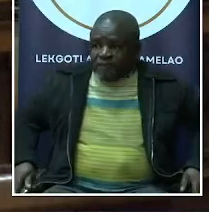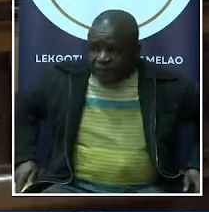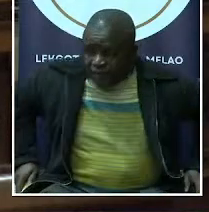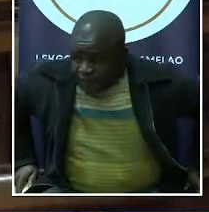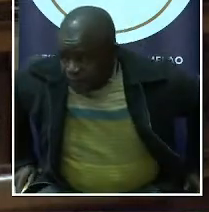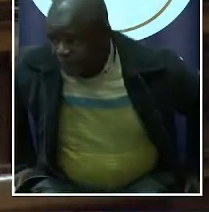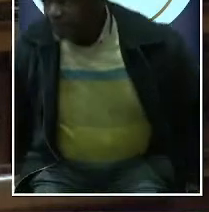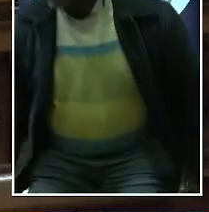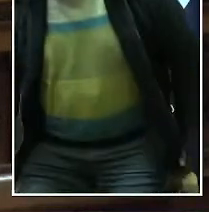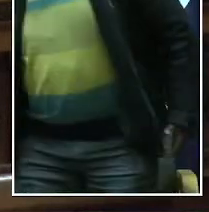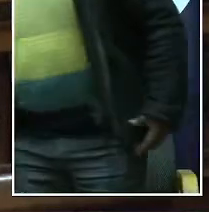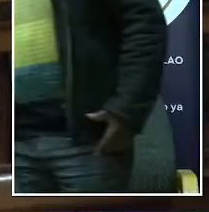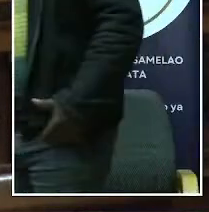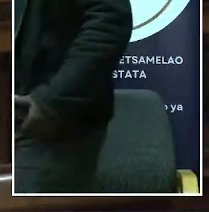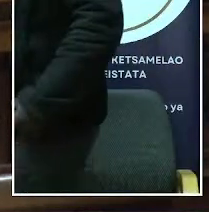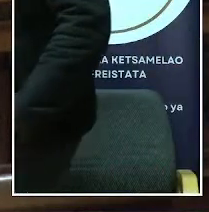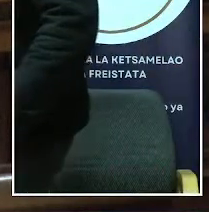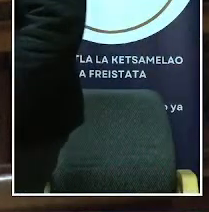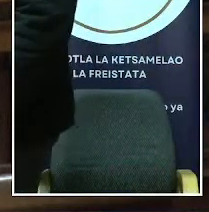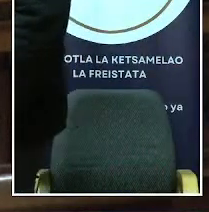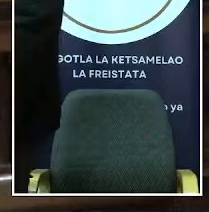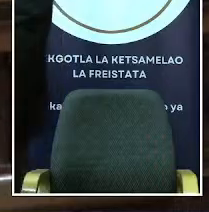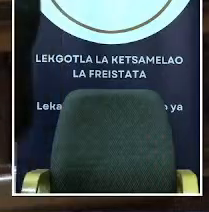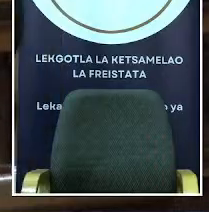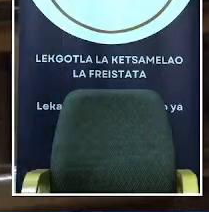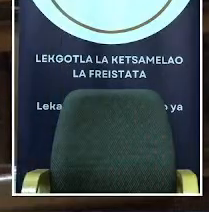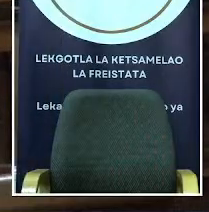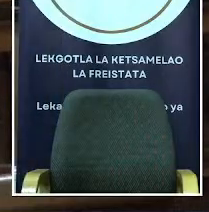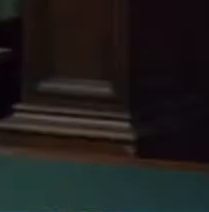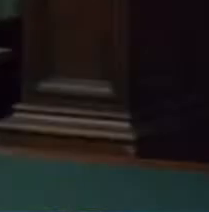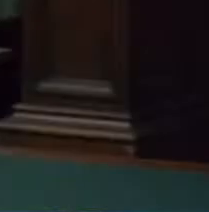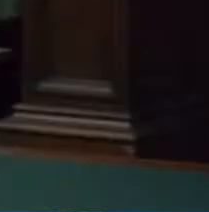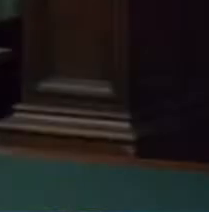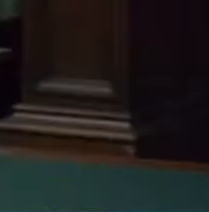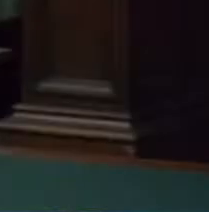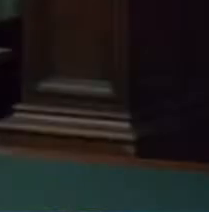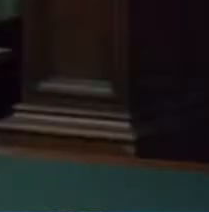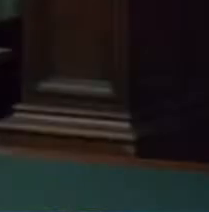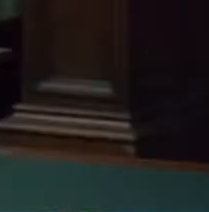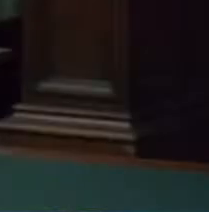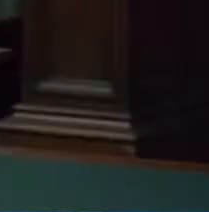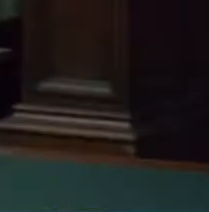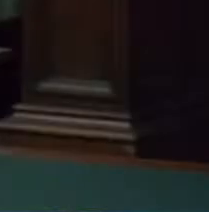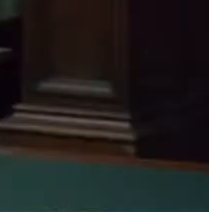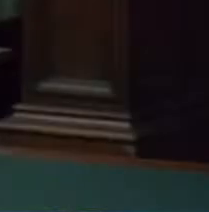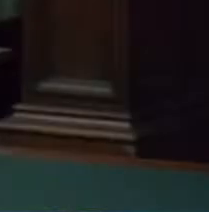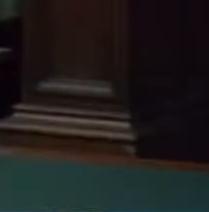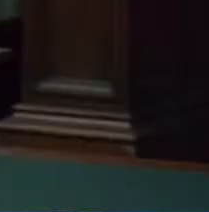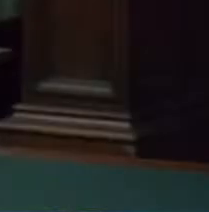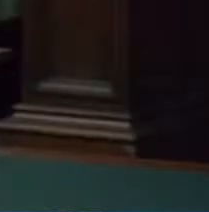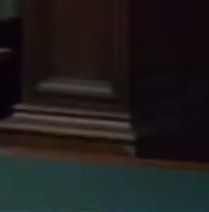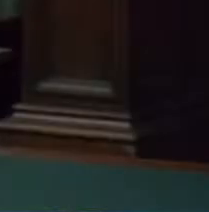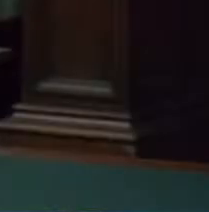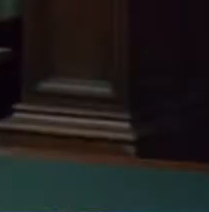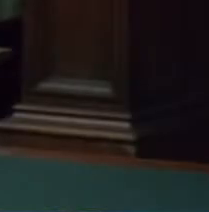Thank you, Honourable Member. The Speaker still has time. Are there any questions?